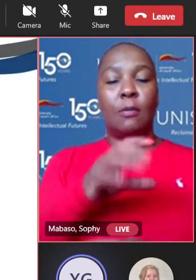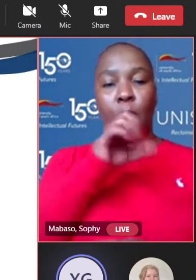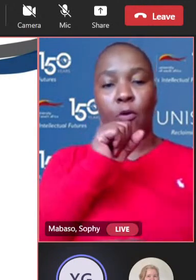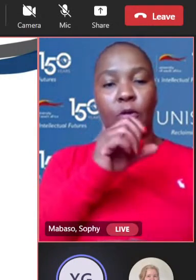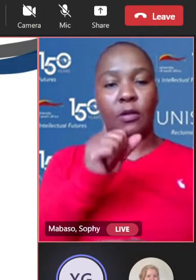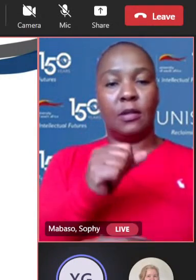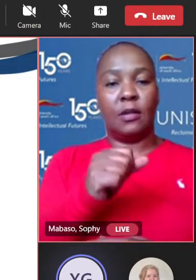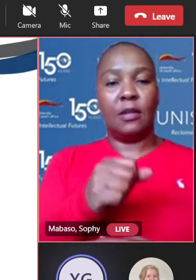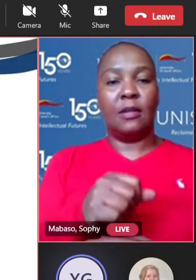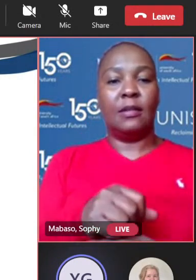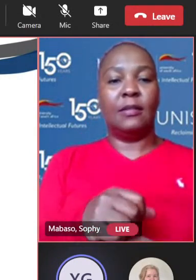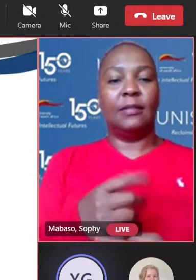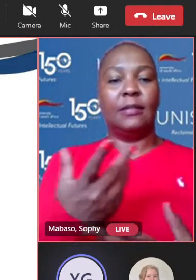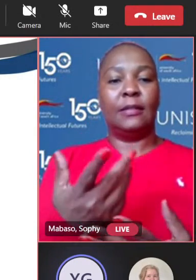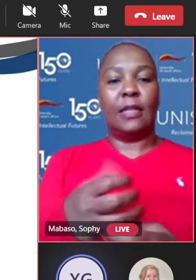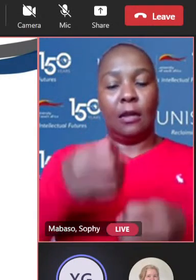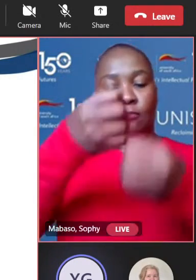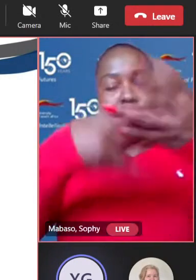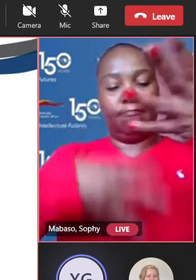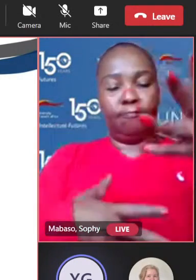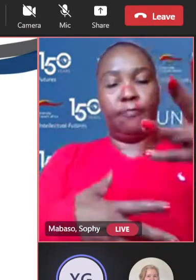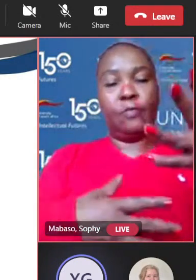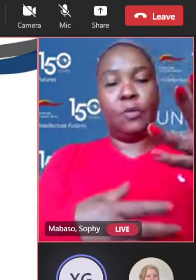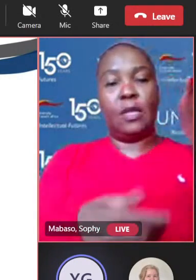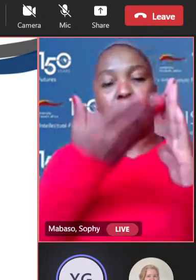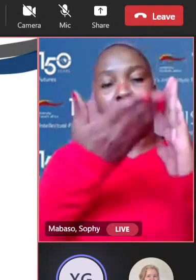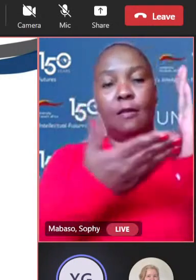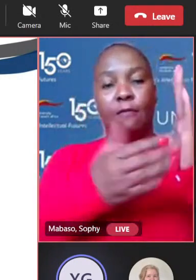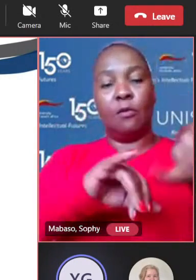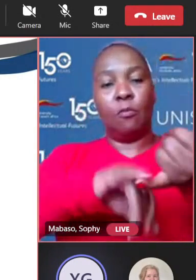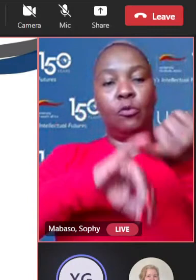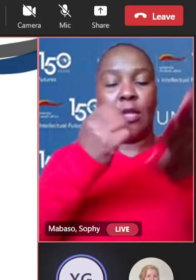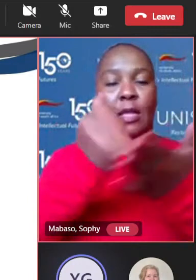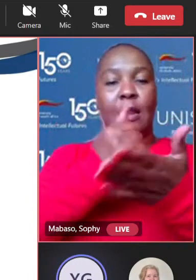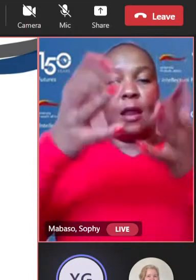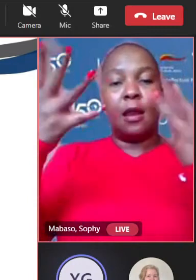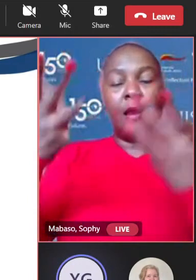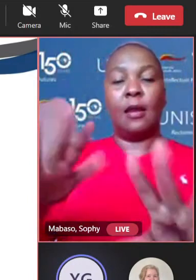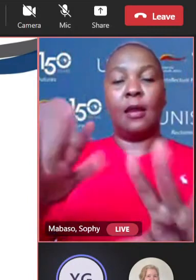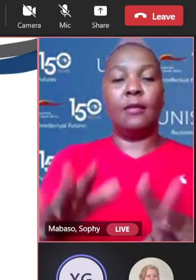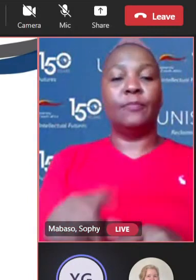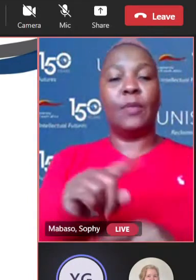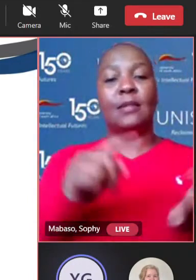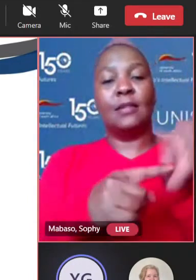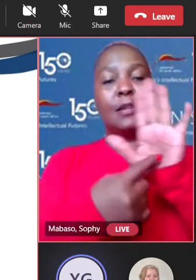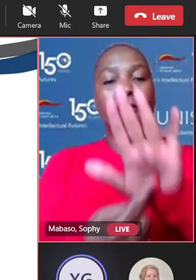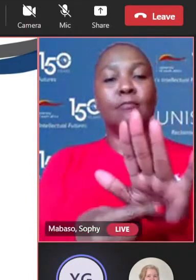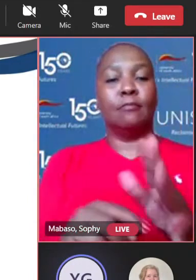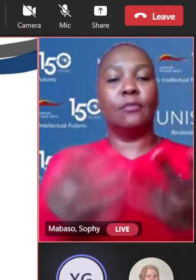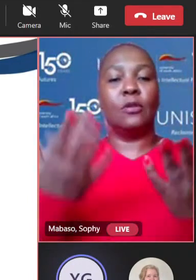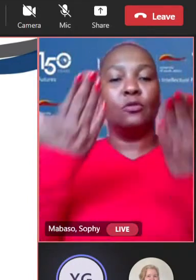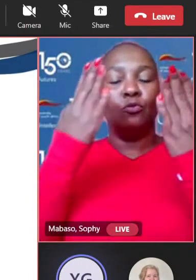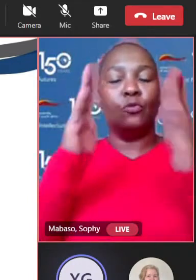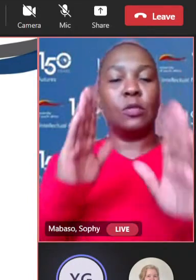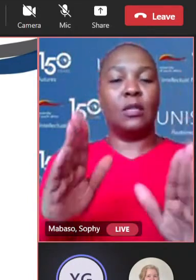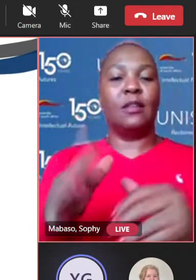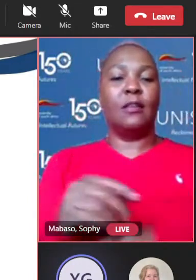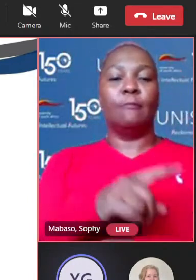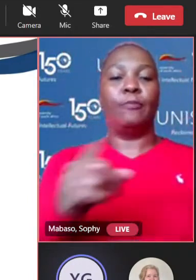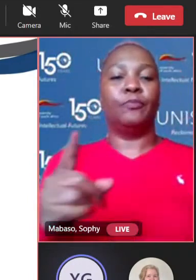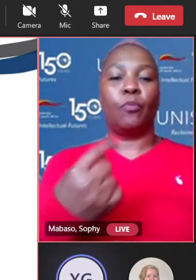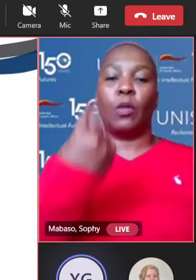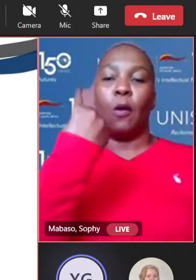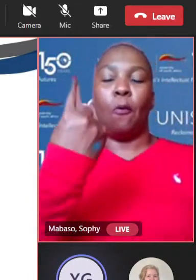give me a drop-down list of all the modules which I am registered for. This example shows of a student who has one